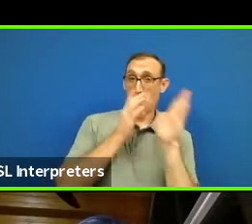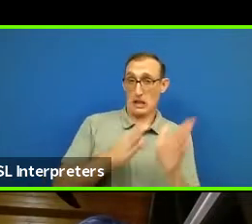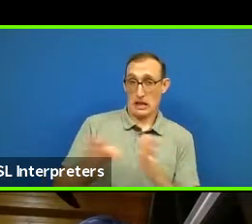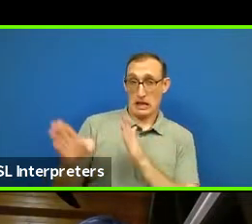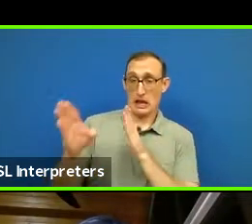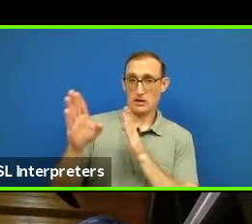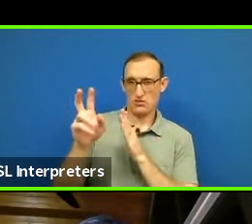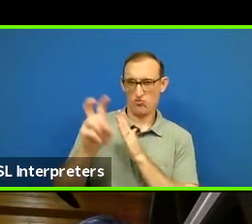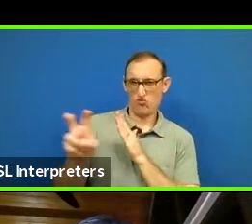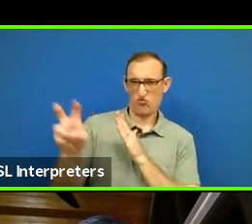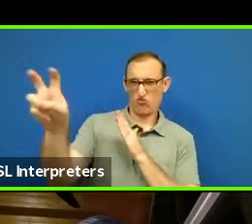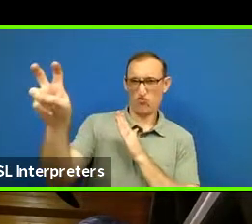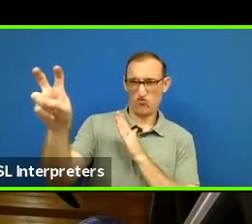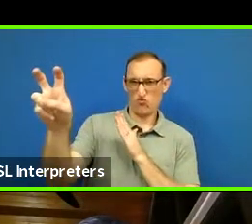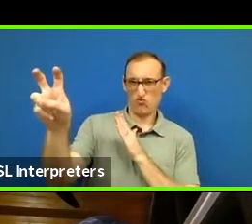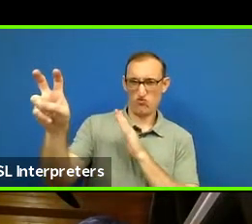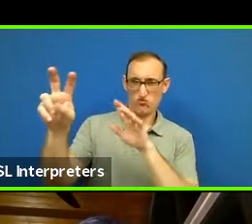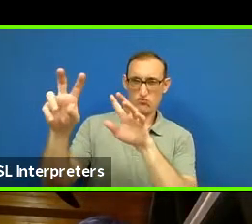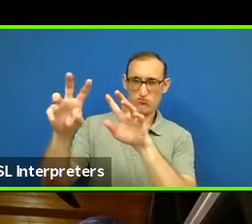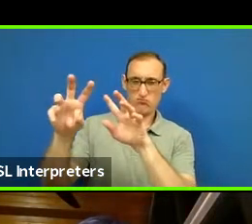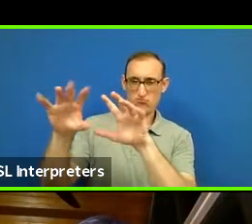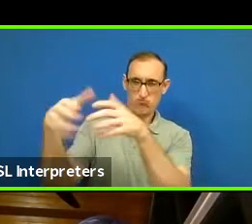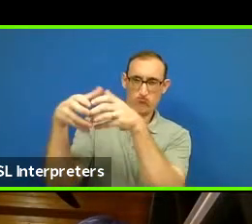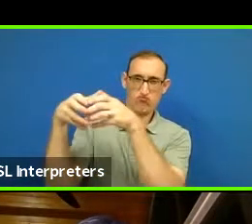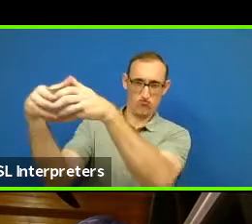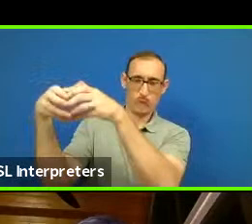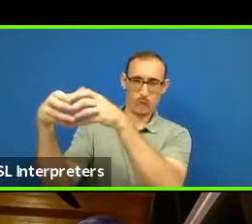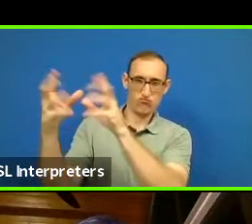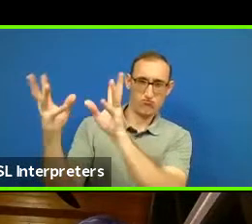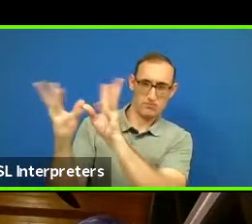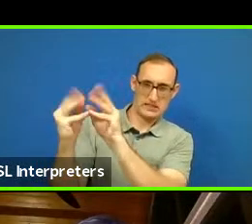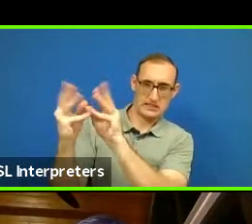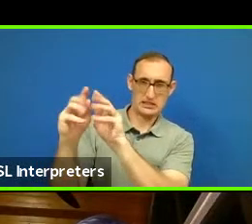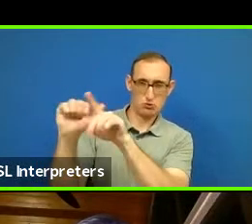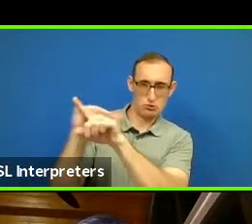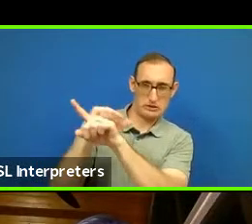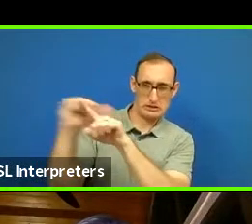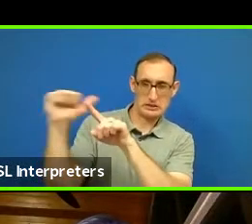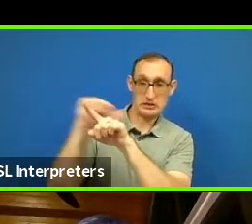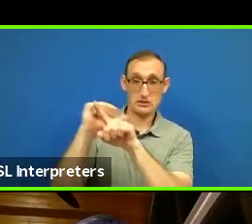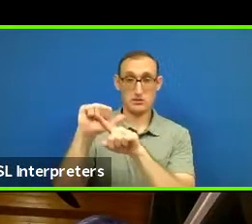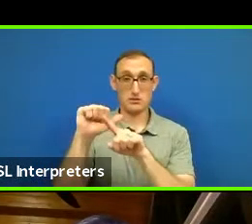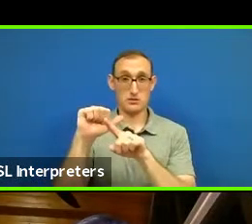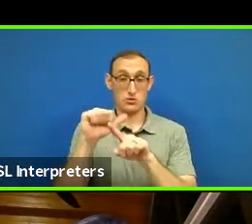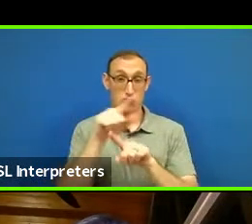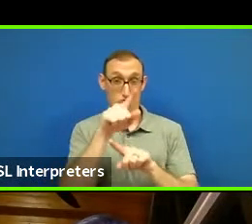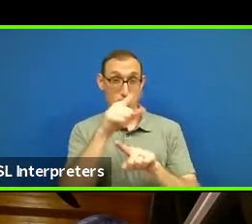ideas, please send those ideas to the whole board.